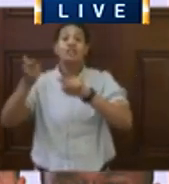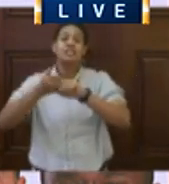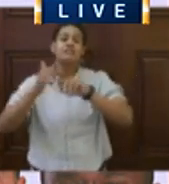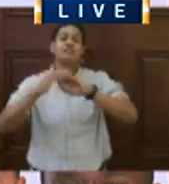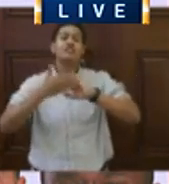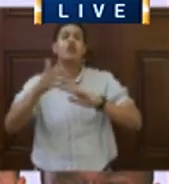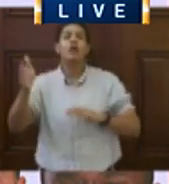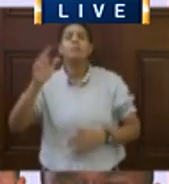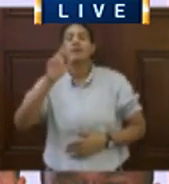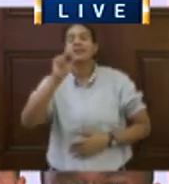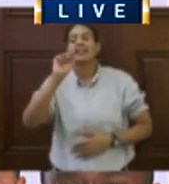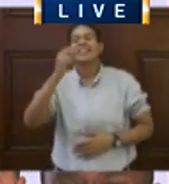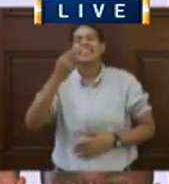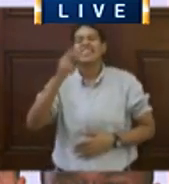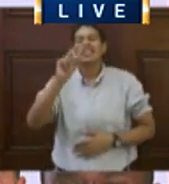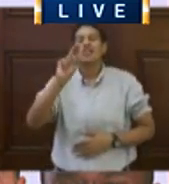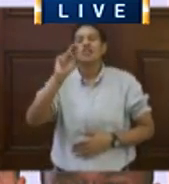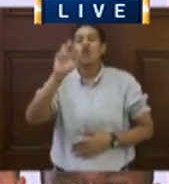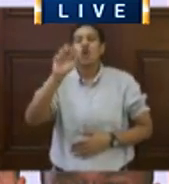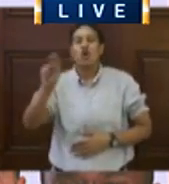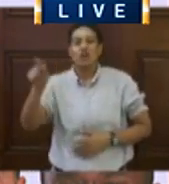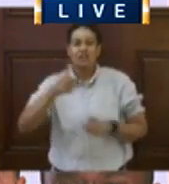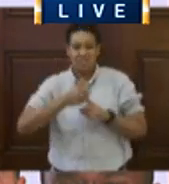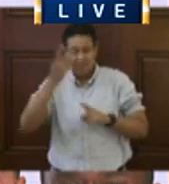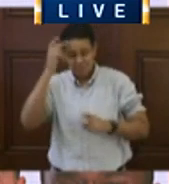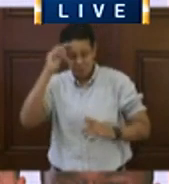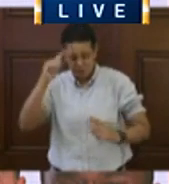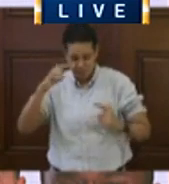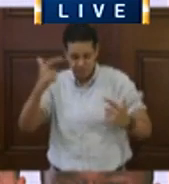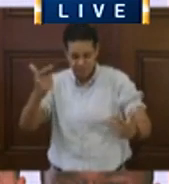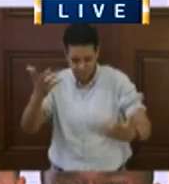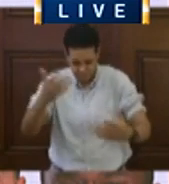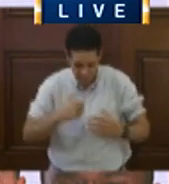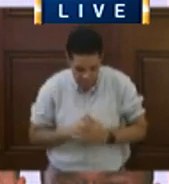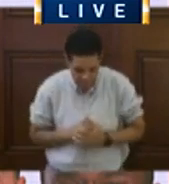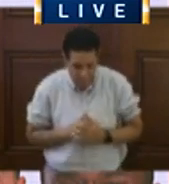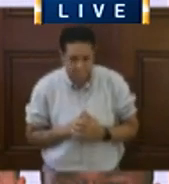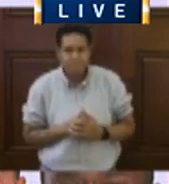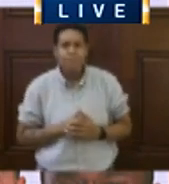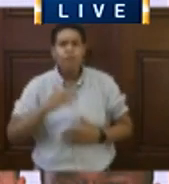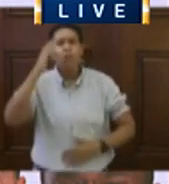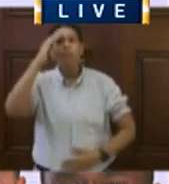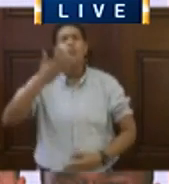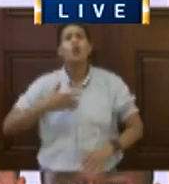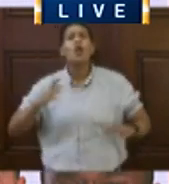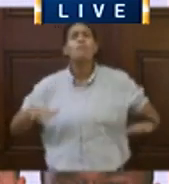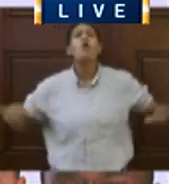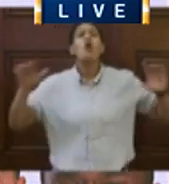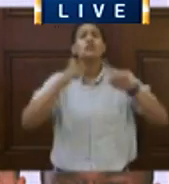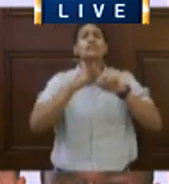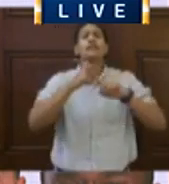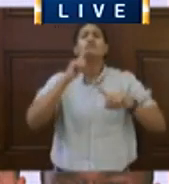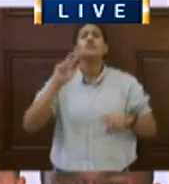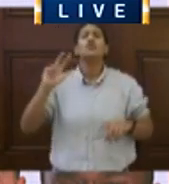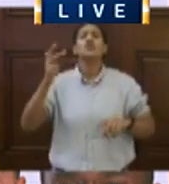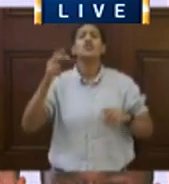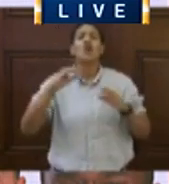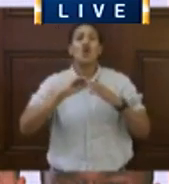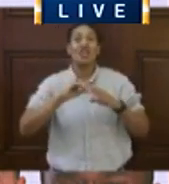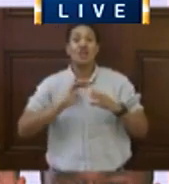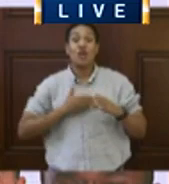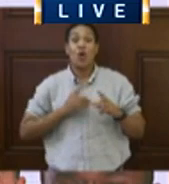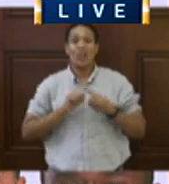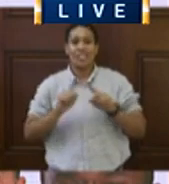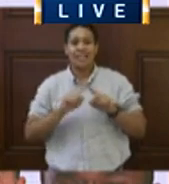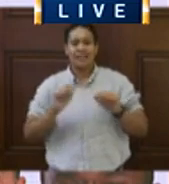Keith Duncan. Mr. Prime Minister, over to you. Thank you, Naomi. Welcome, everyone, to the third in our series of